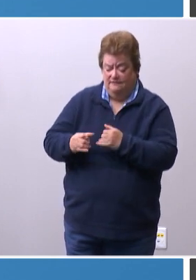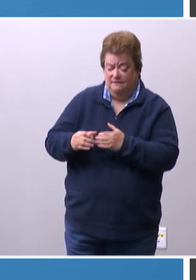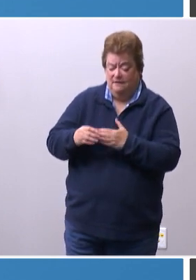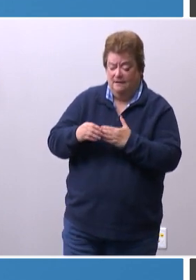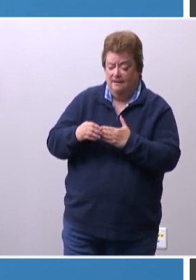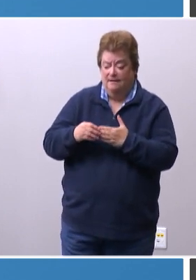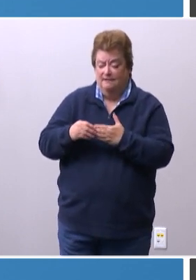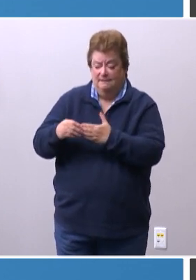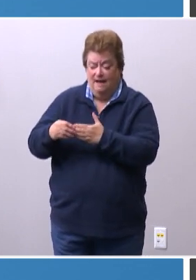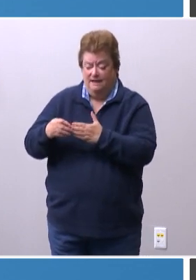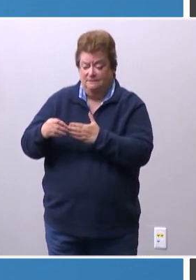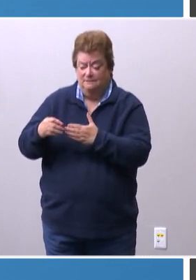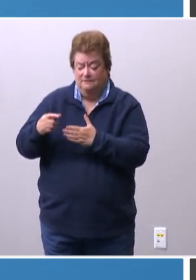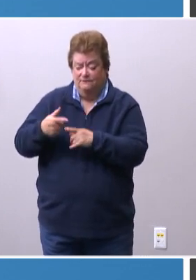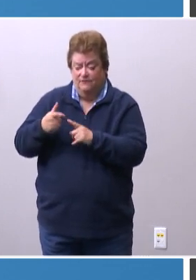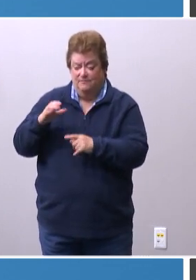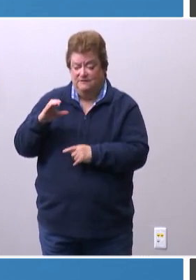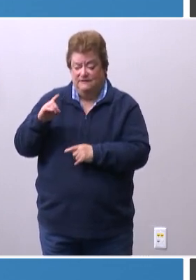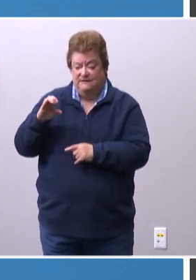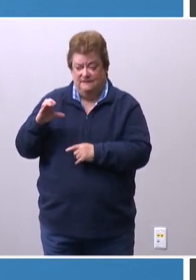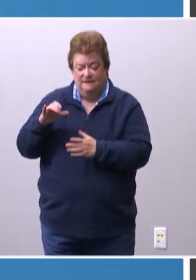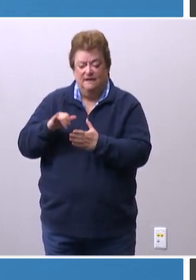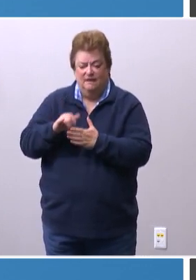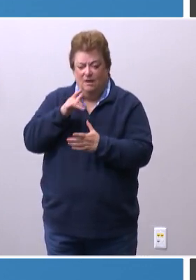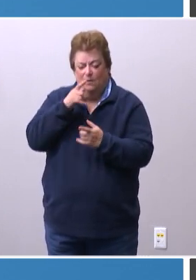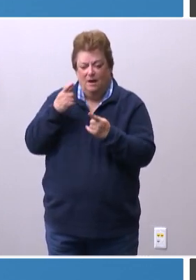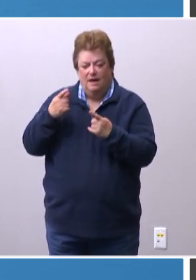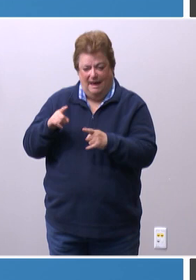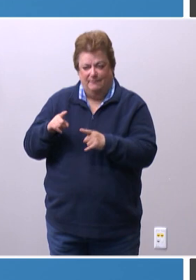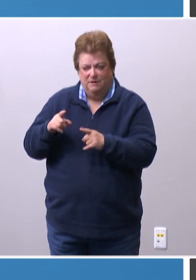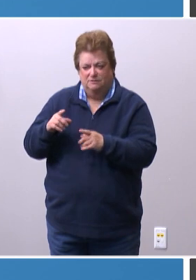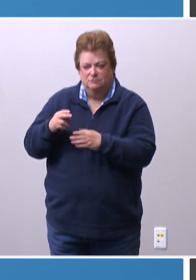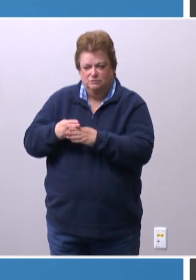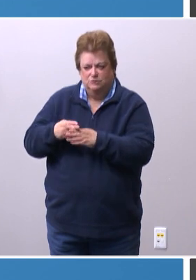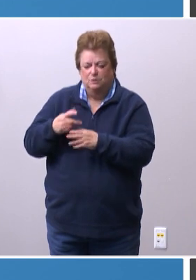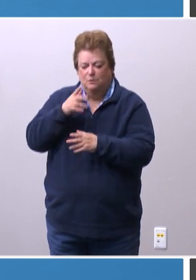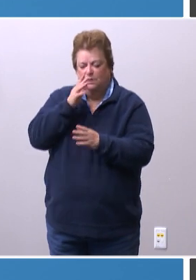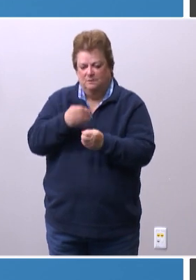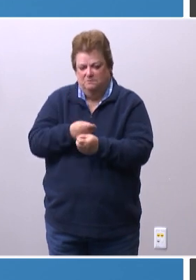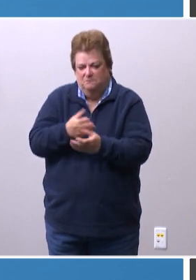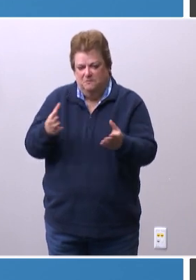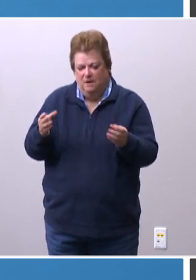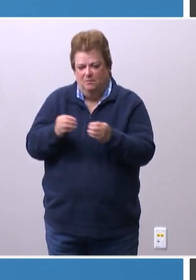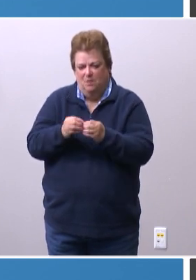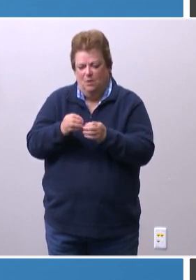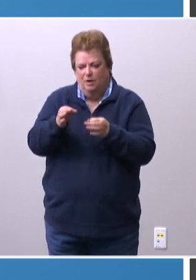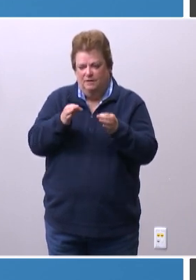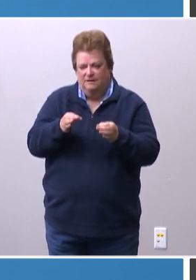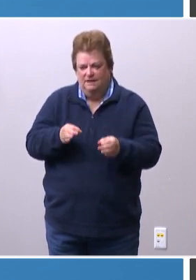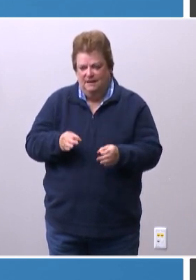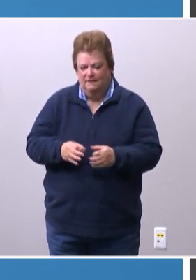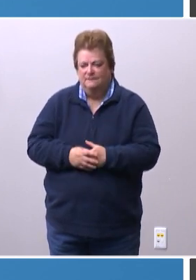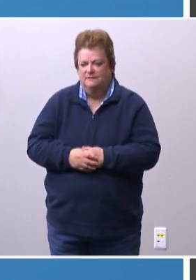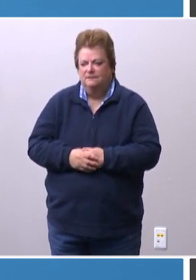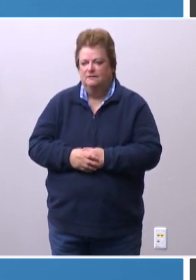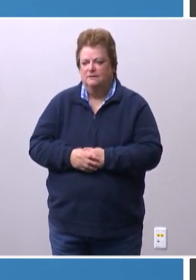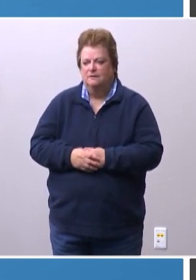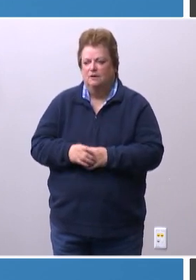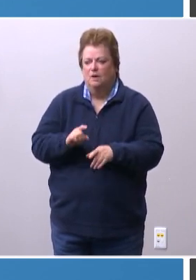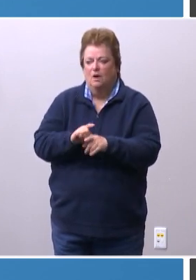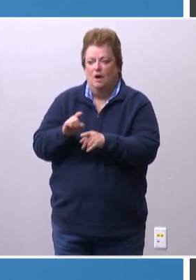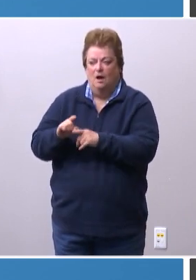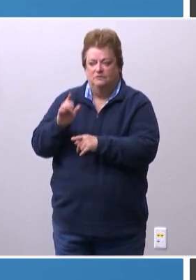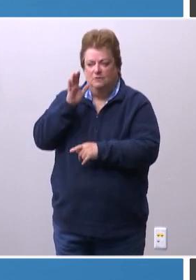CDC, which is expected soon, we will provide more details. We will also be providing